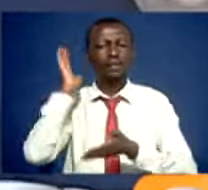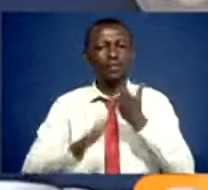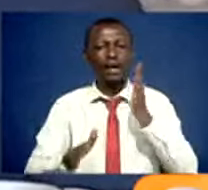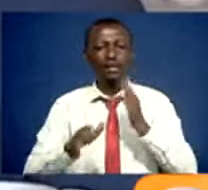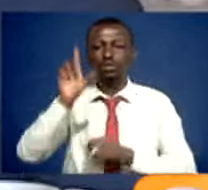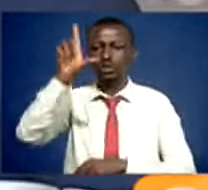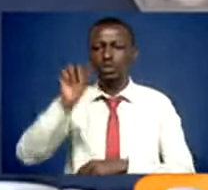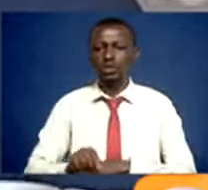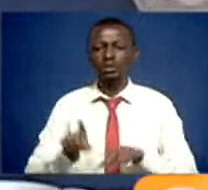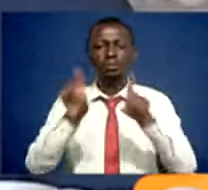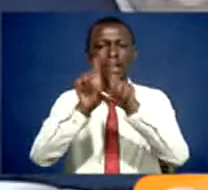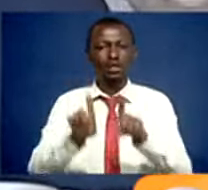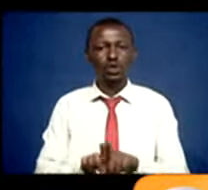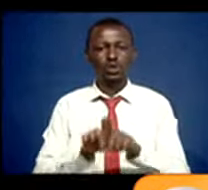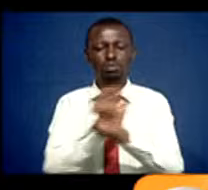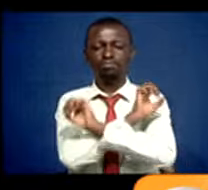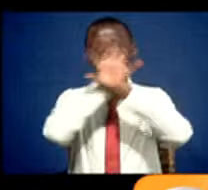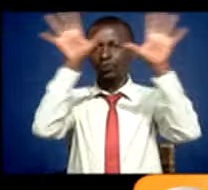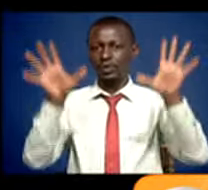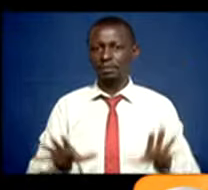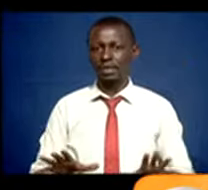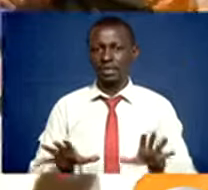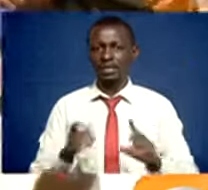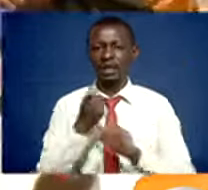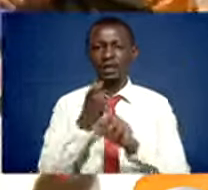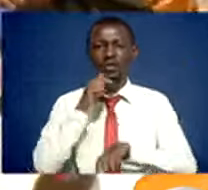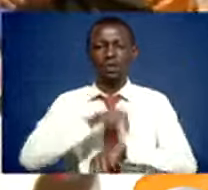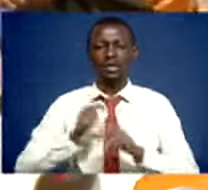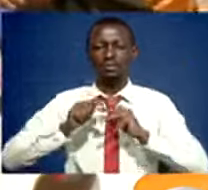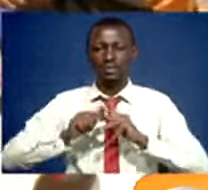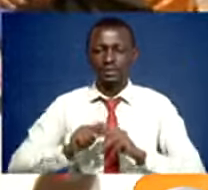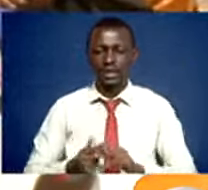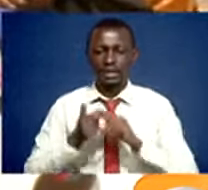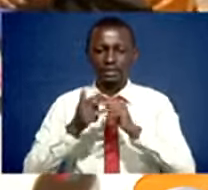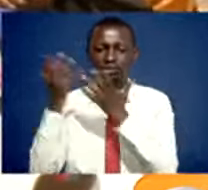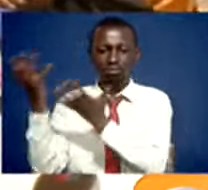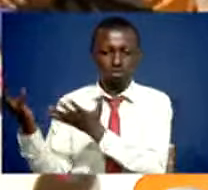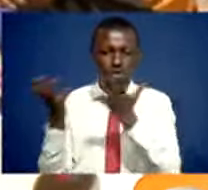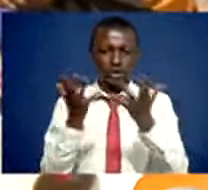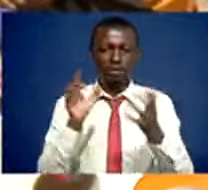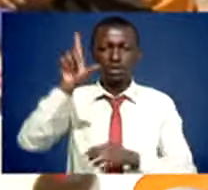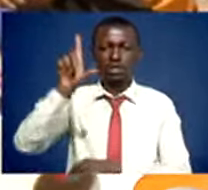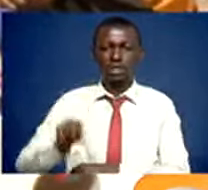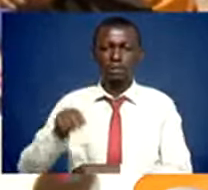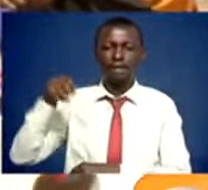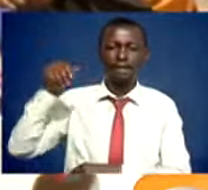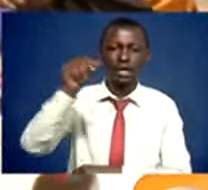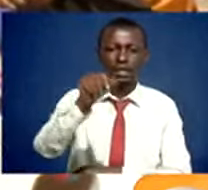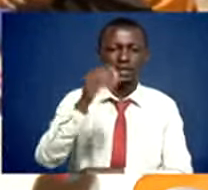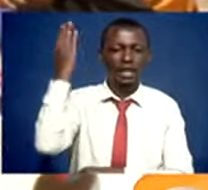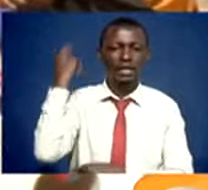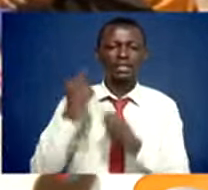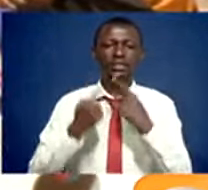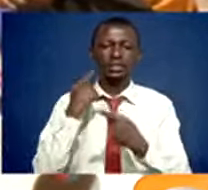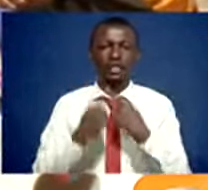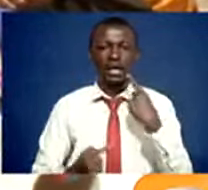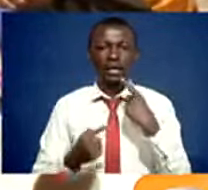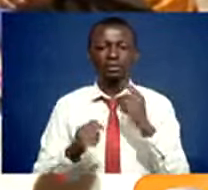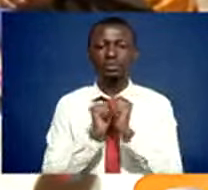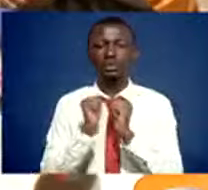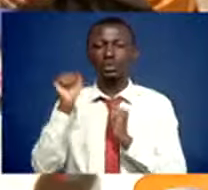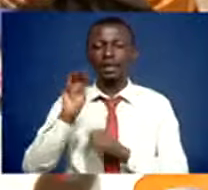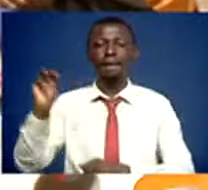more transparently. Since we began to distribute subsidized fertilizer last year, 15